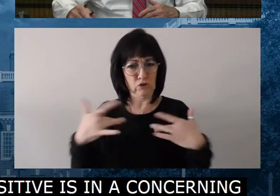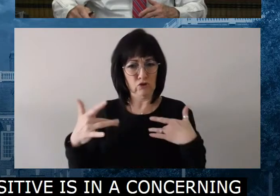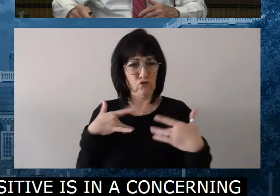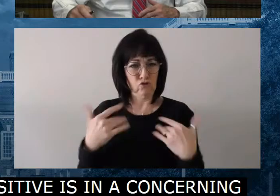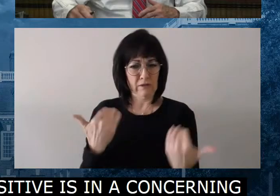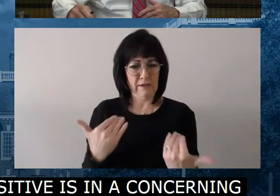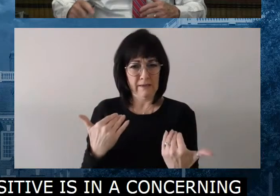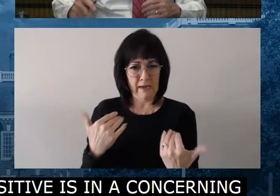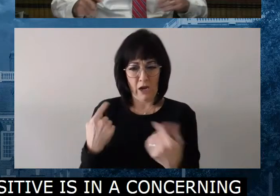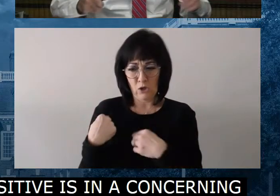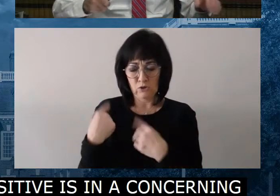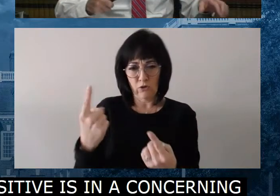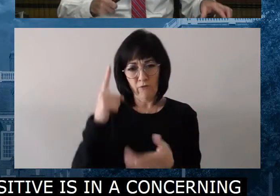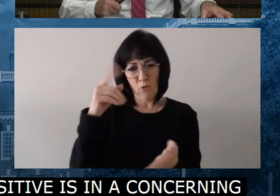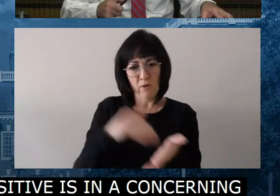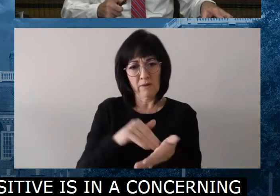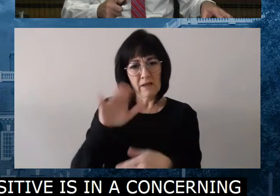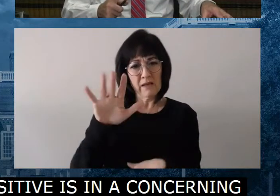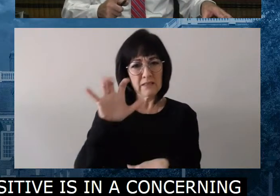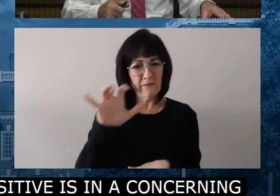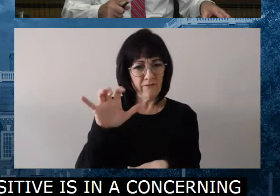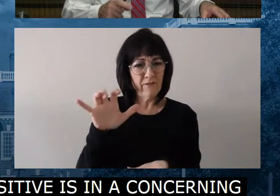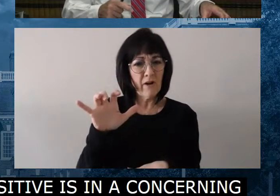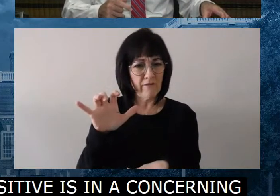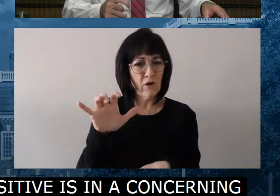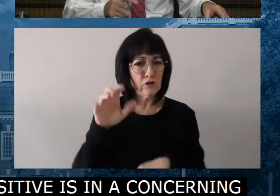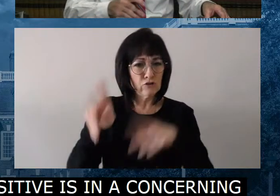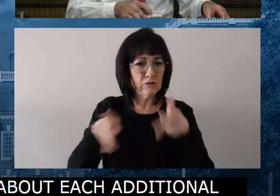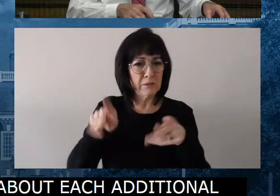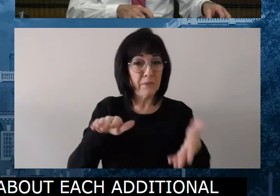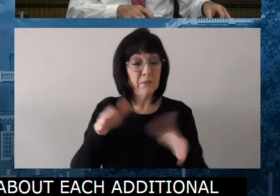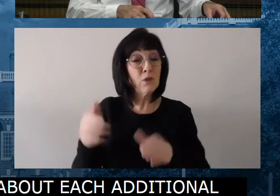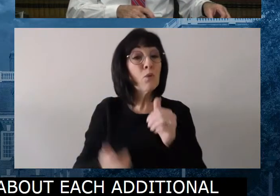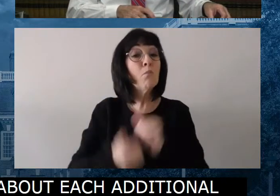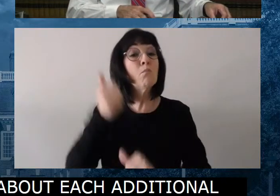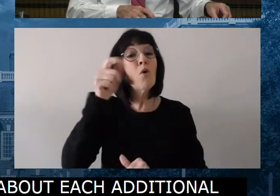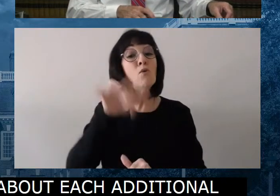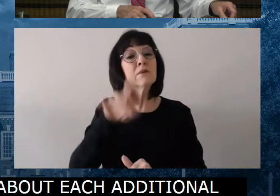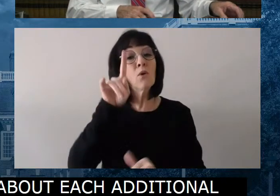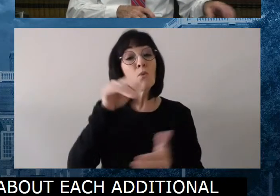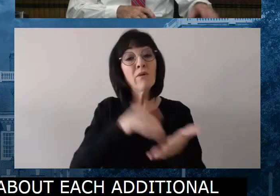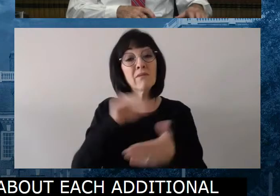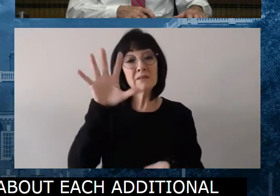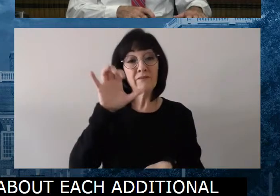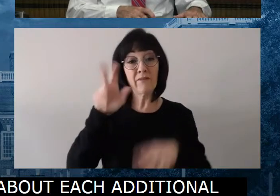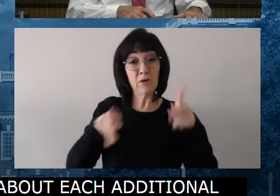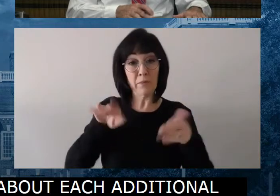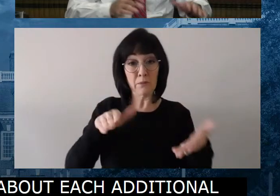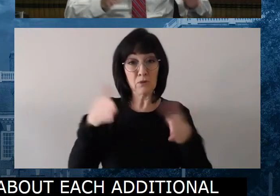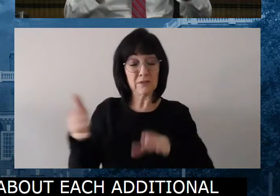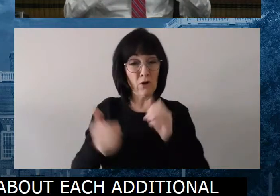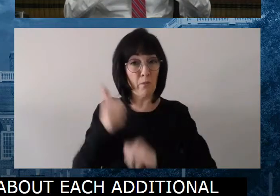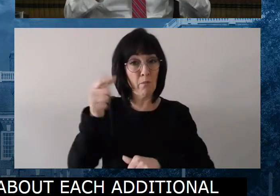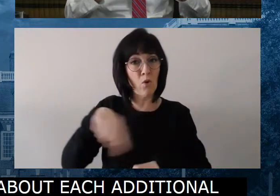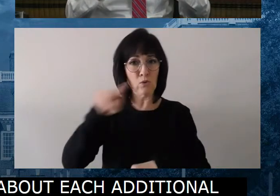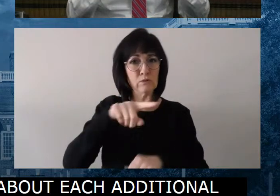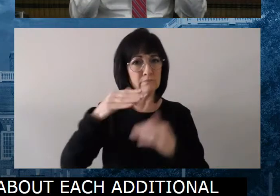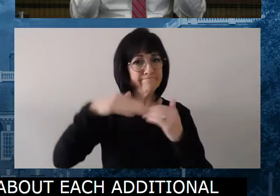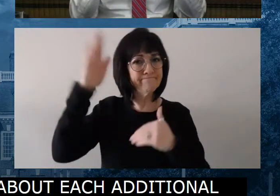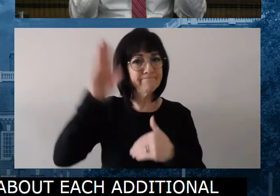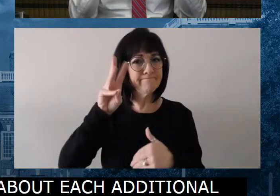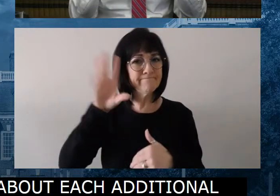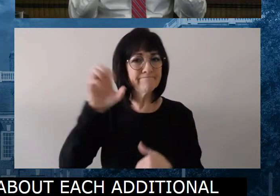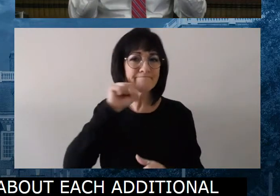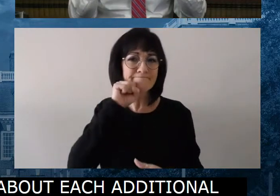Again, mostly those in our senior population with pre-existing conditions. So we really need